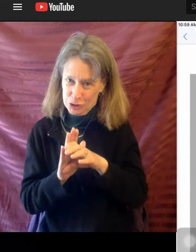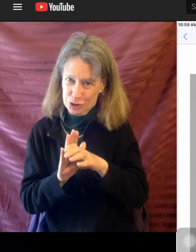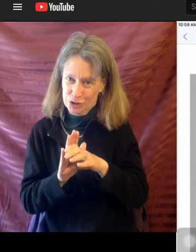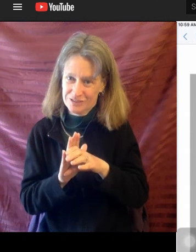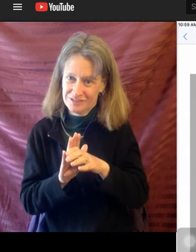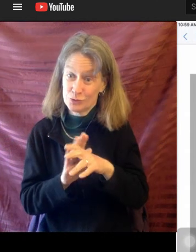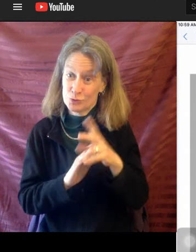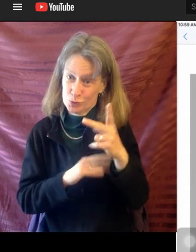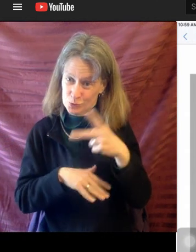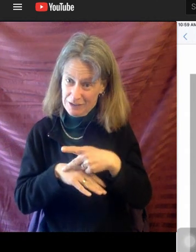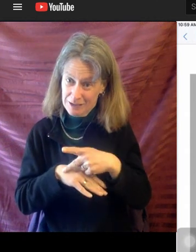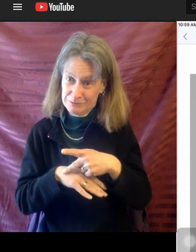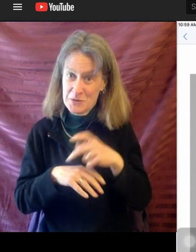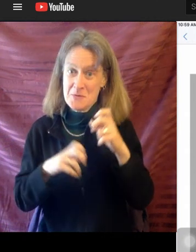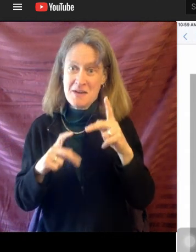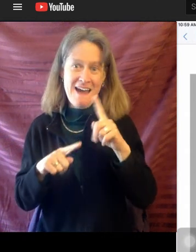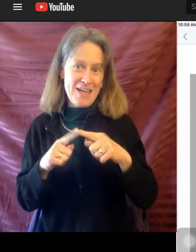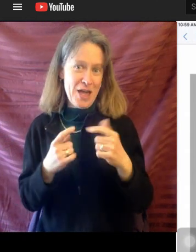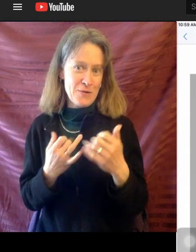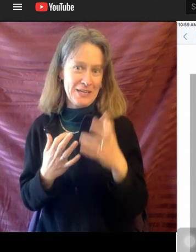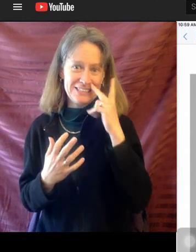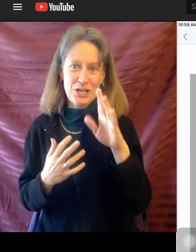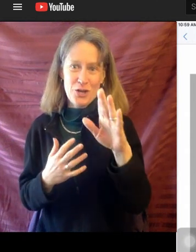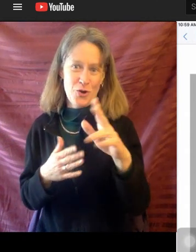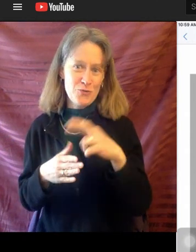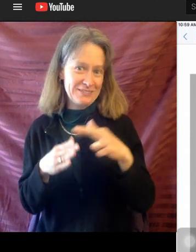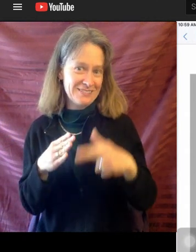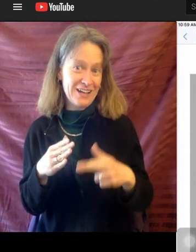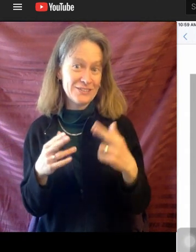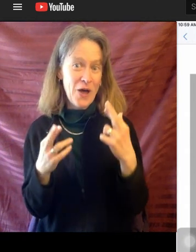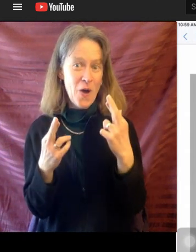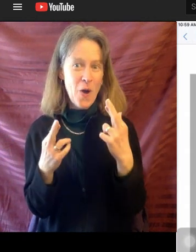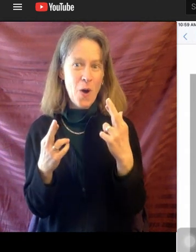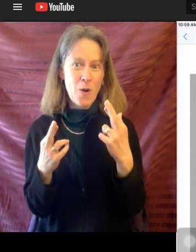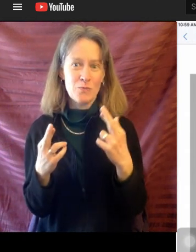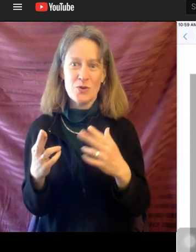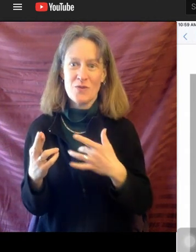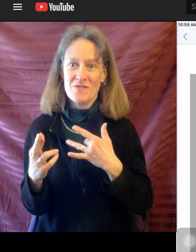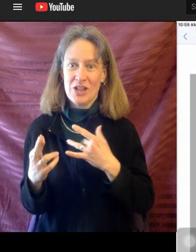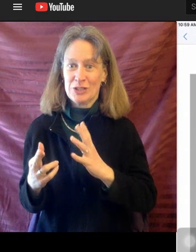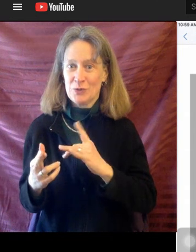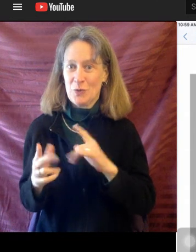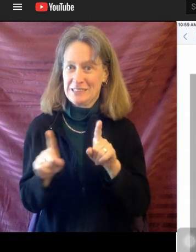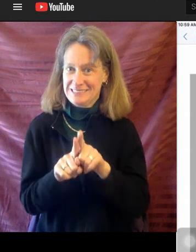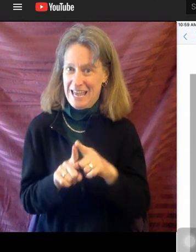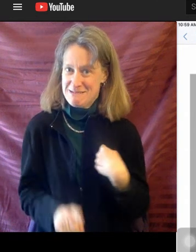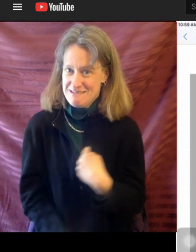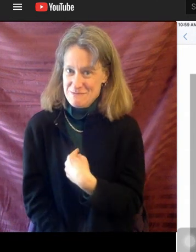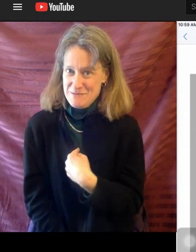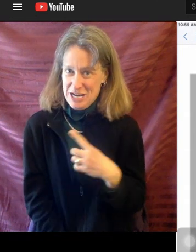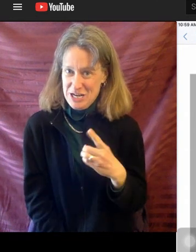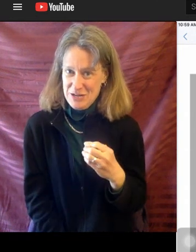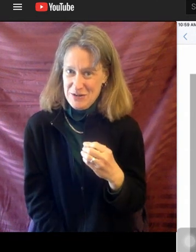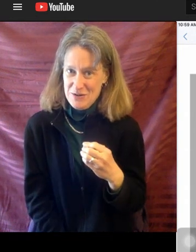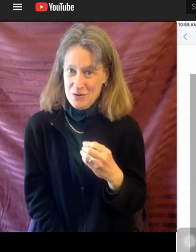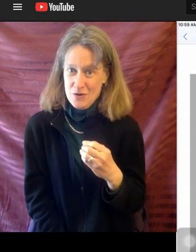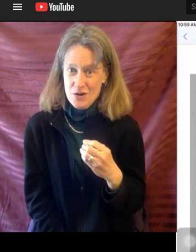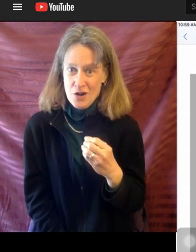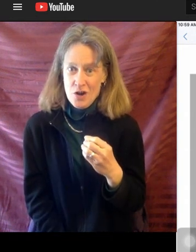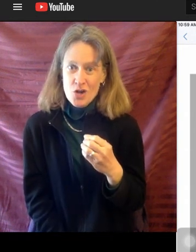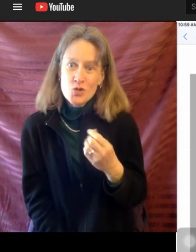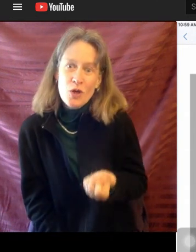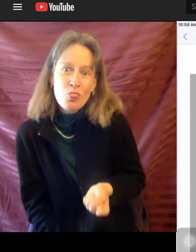All right, we can't wait to see your results. I hope you find it as cool as us that you can throw something in the